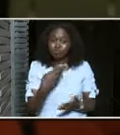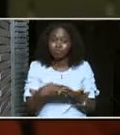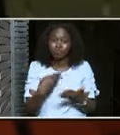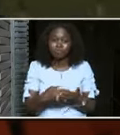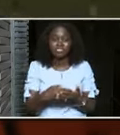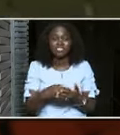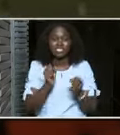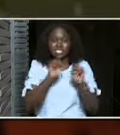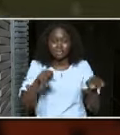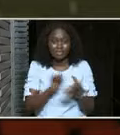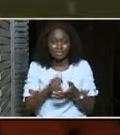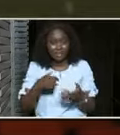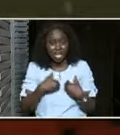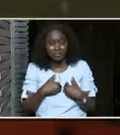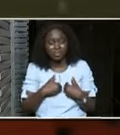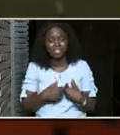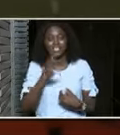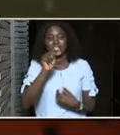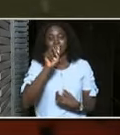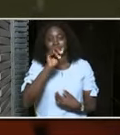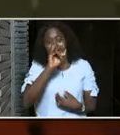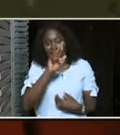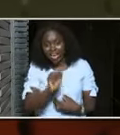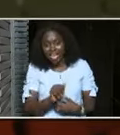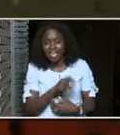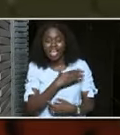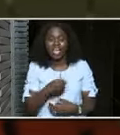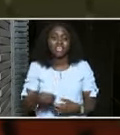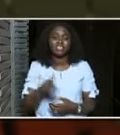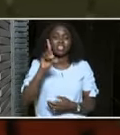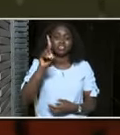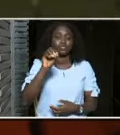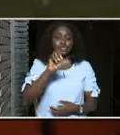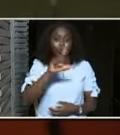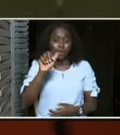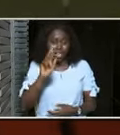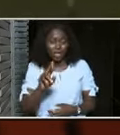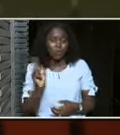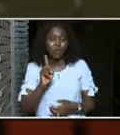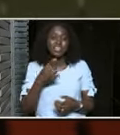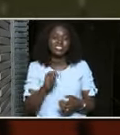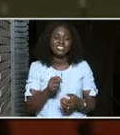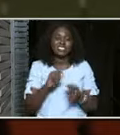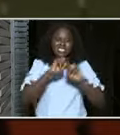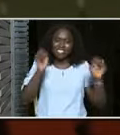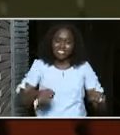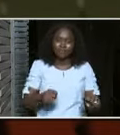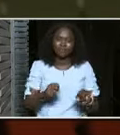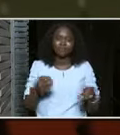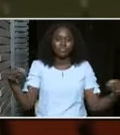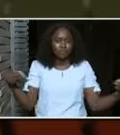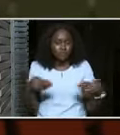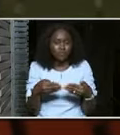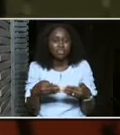dollar system in Nigeria, where the CBN introduces flexible exchange rate. That